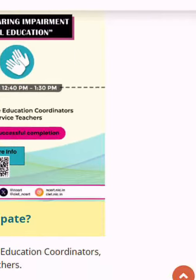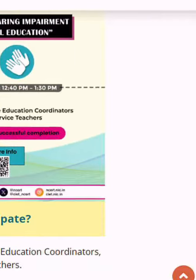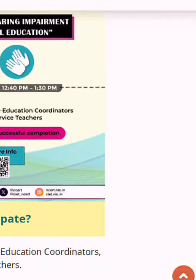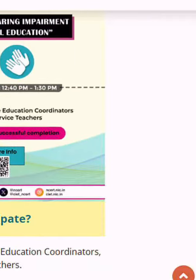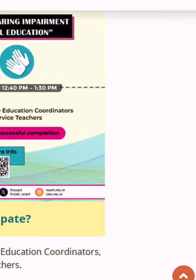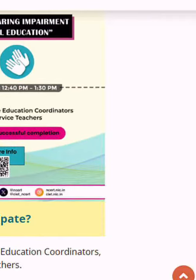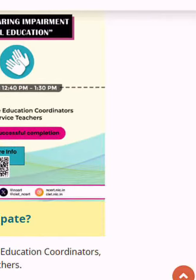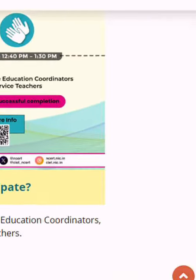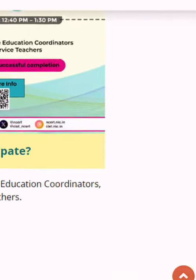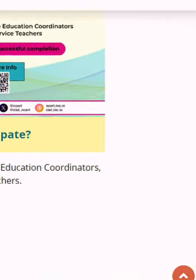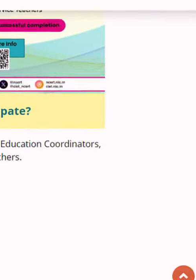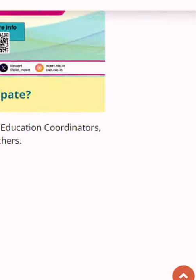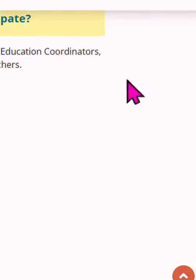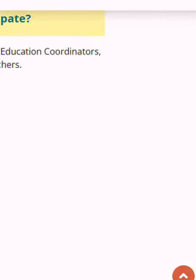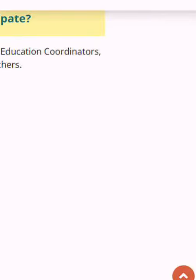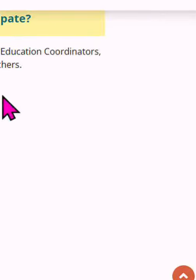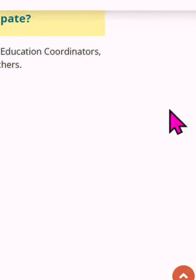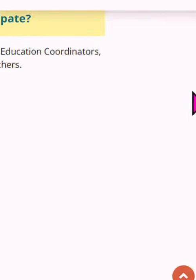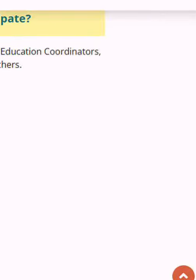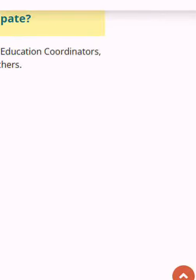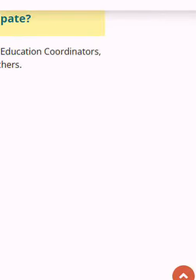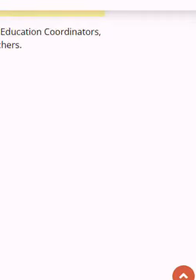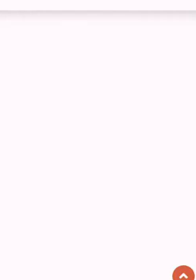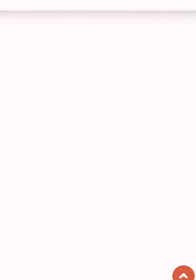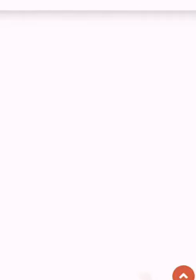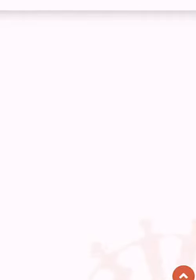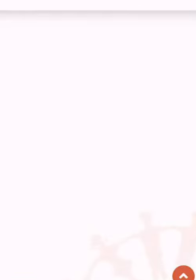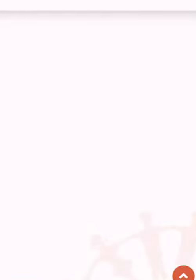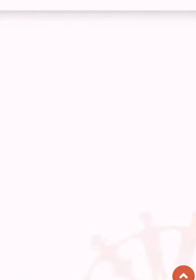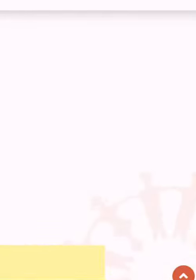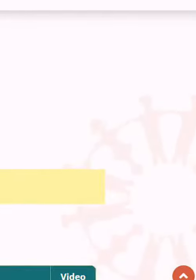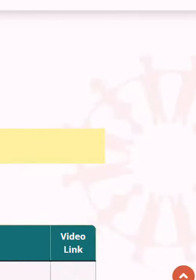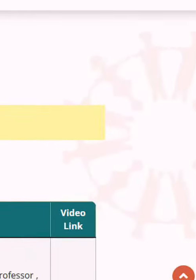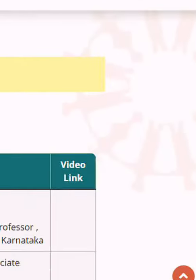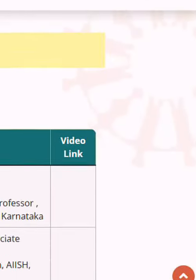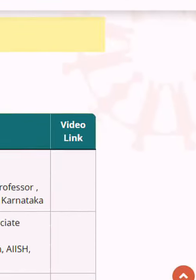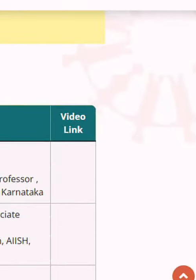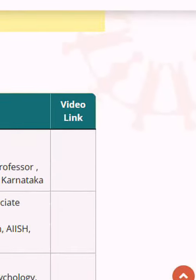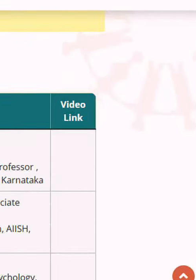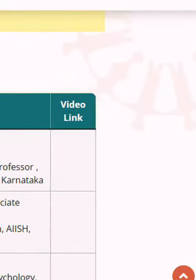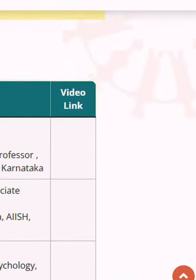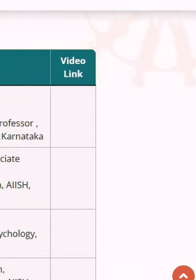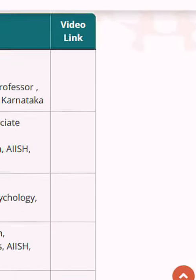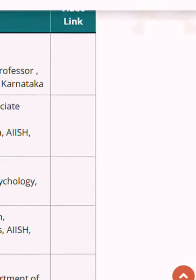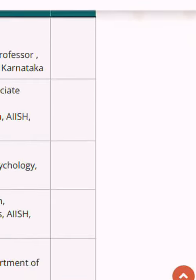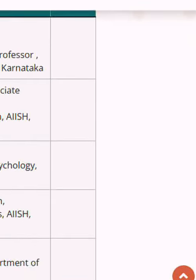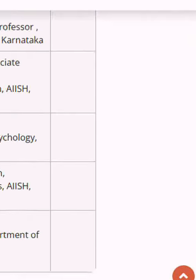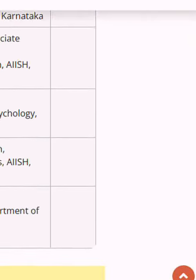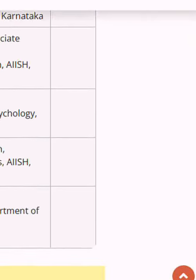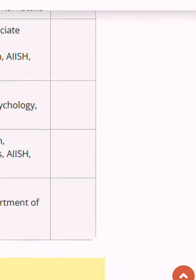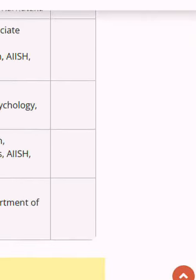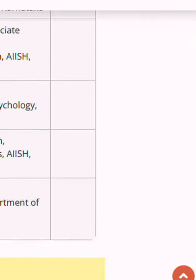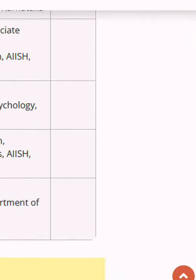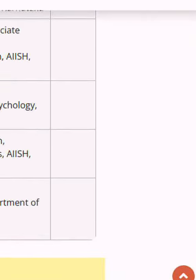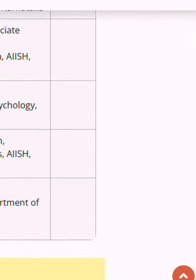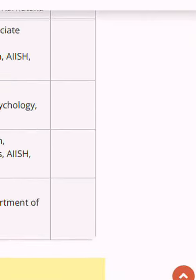write-up, why we are having it, who all can participate, what are the objectives of the training program, and here is the program schedule, entire program